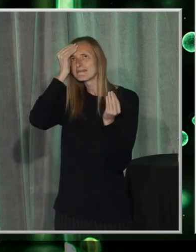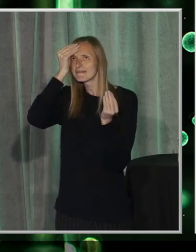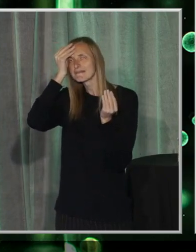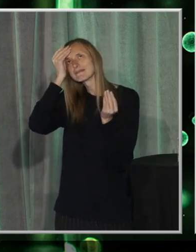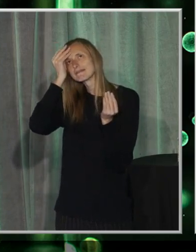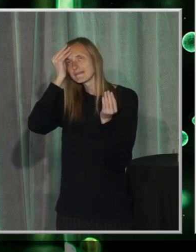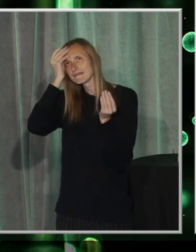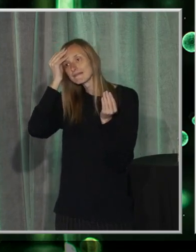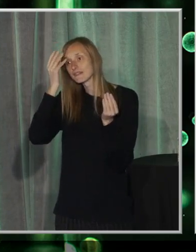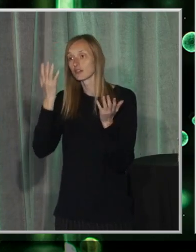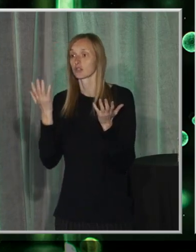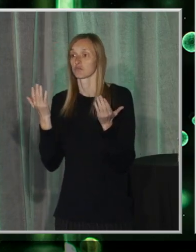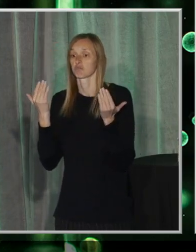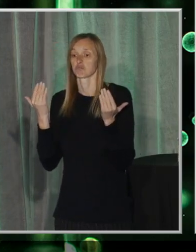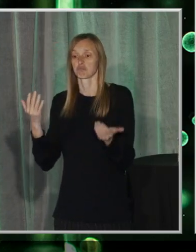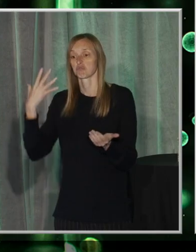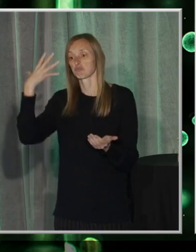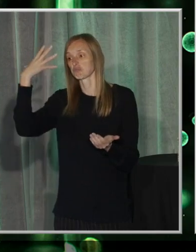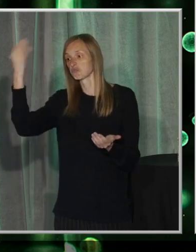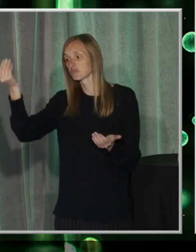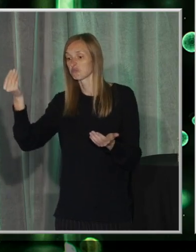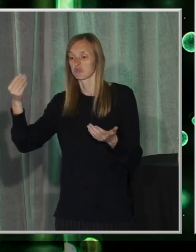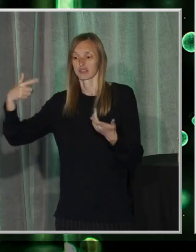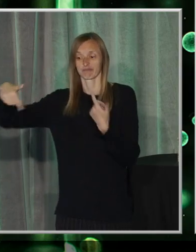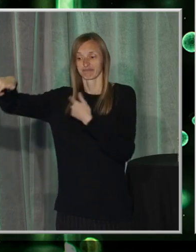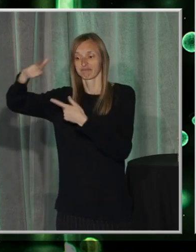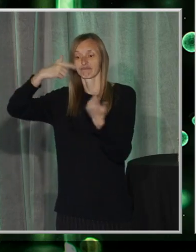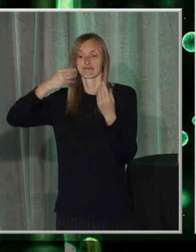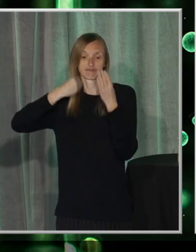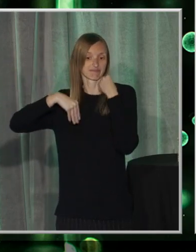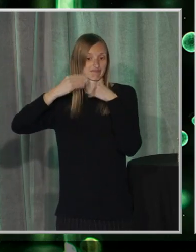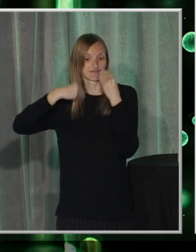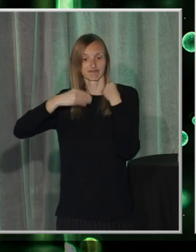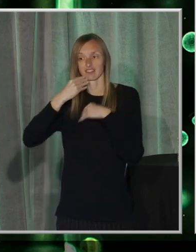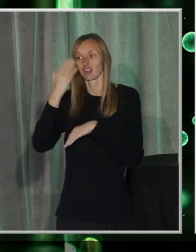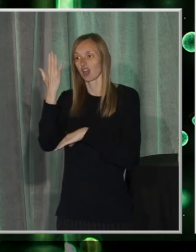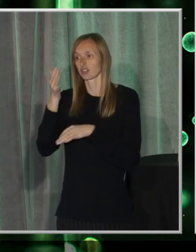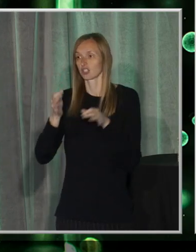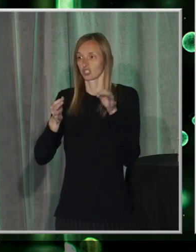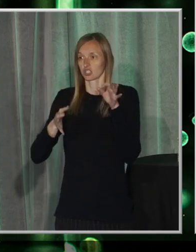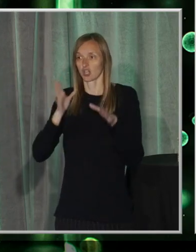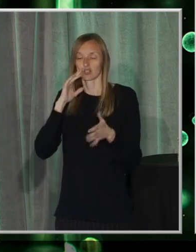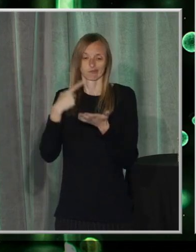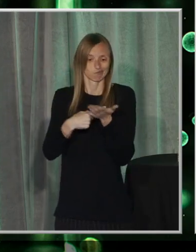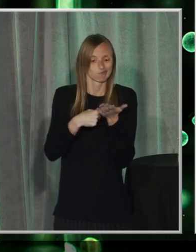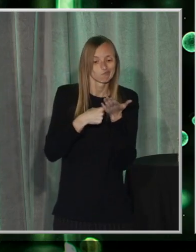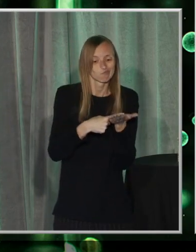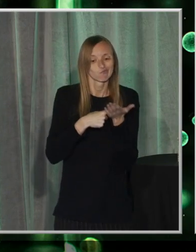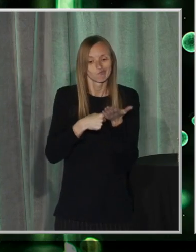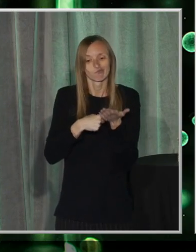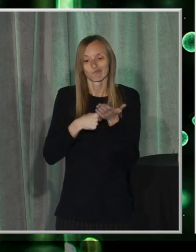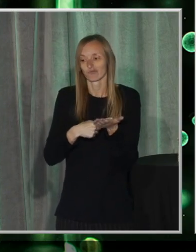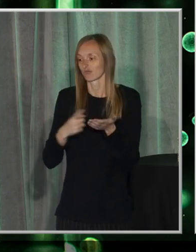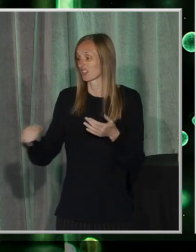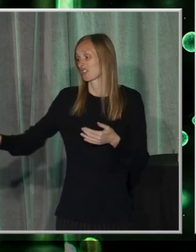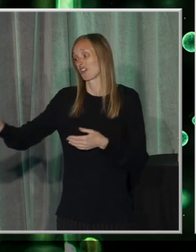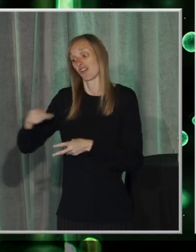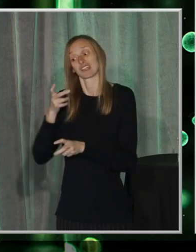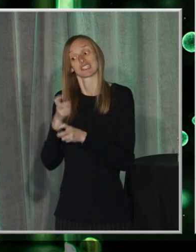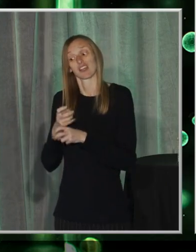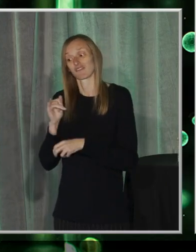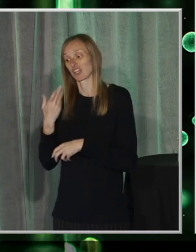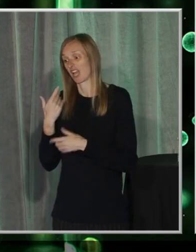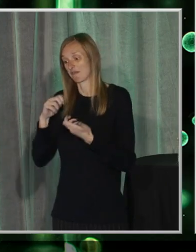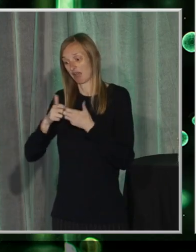today. Feel free to head out around town, enjoy some lunch while our judges deliberate. You've got a tough job today,